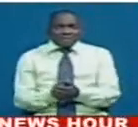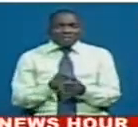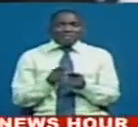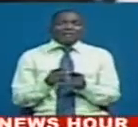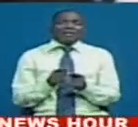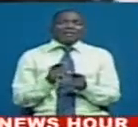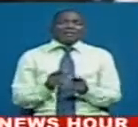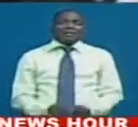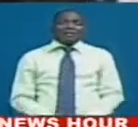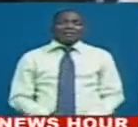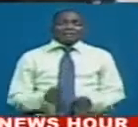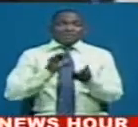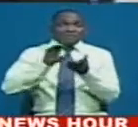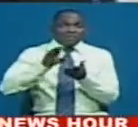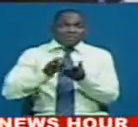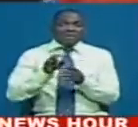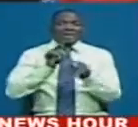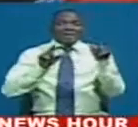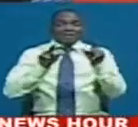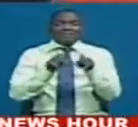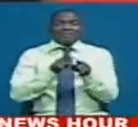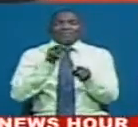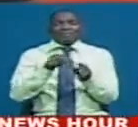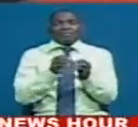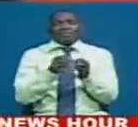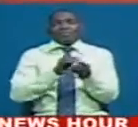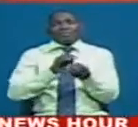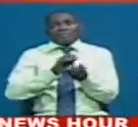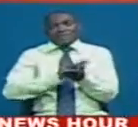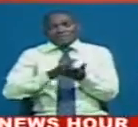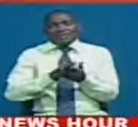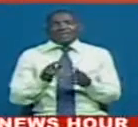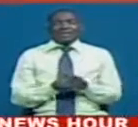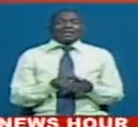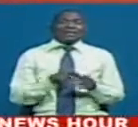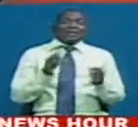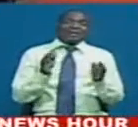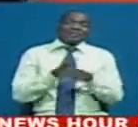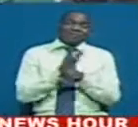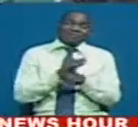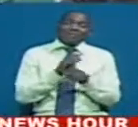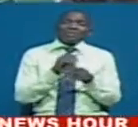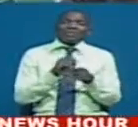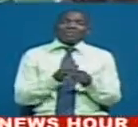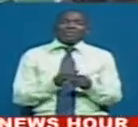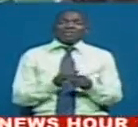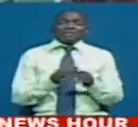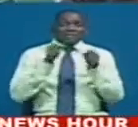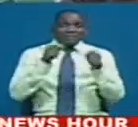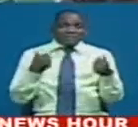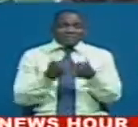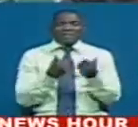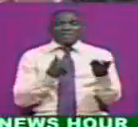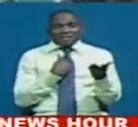years, it lacks infrastructure. The college's library also needs expansion. Inadequate accommodation is another problem. A